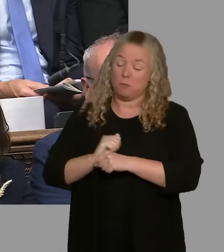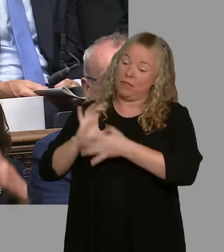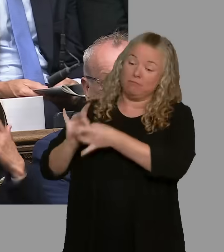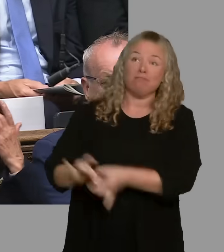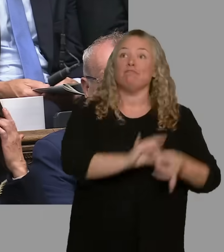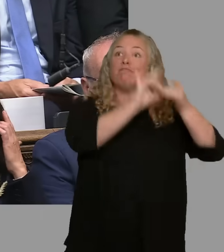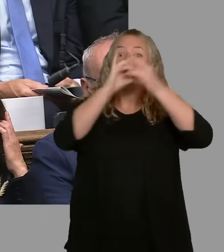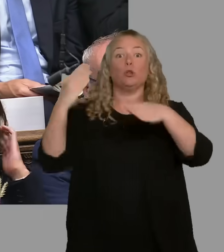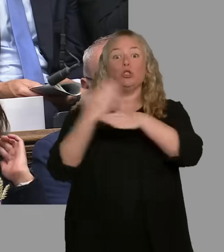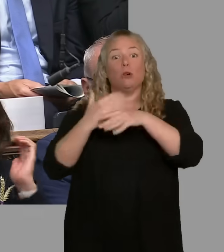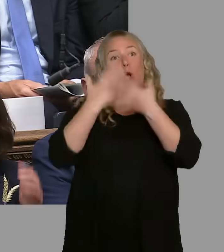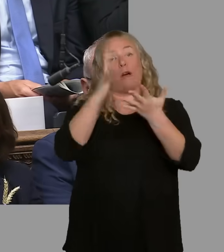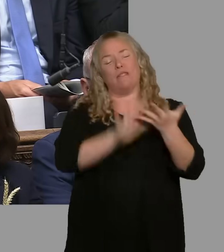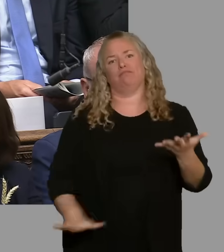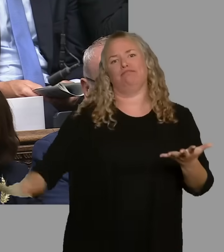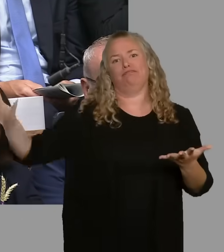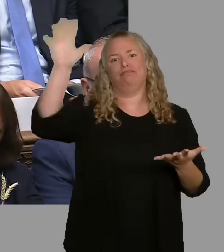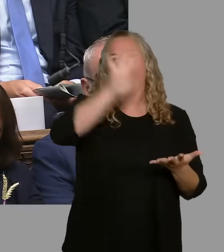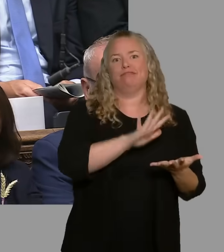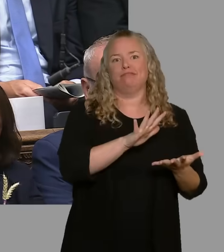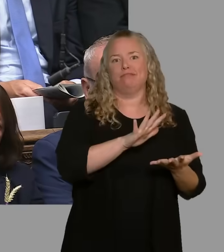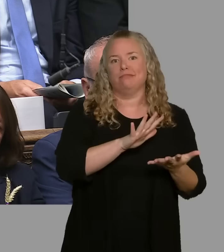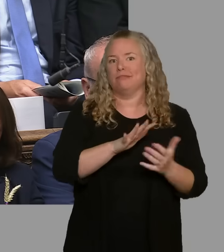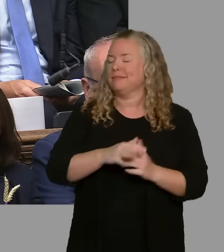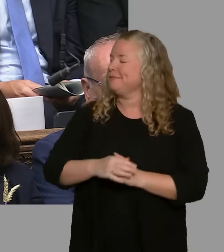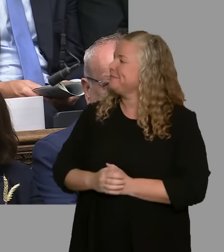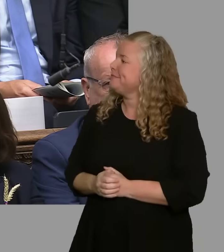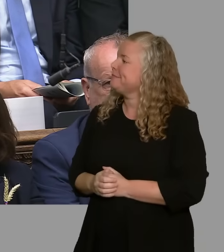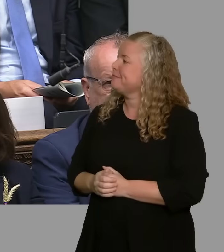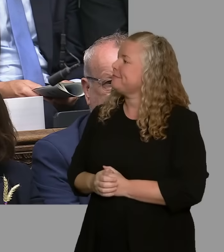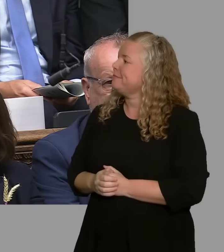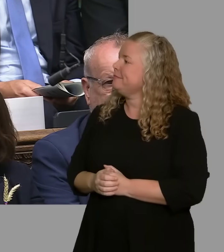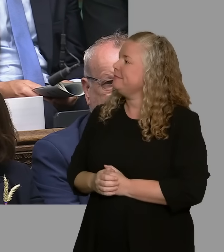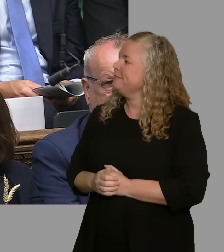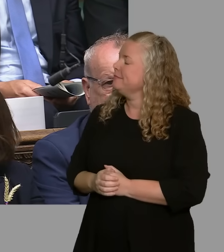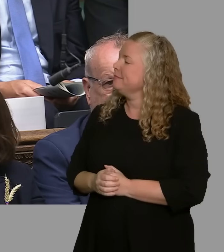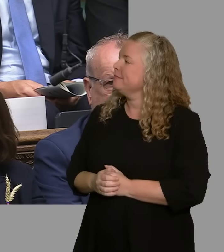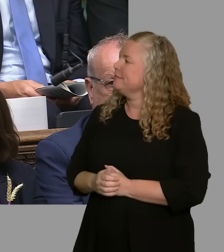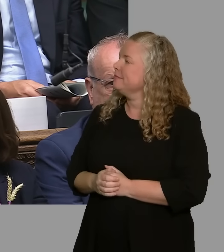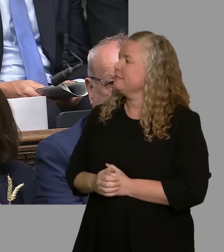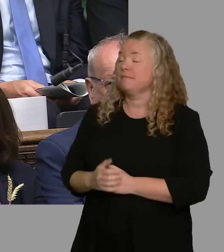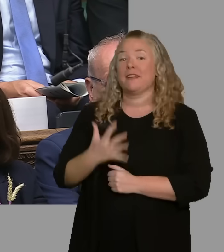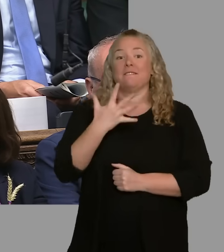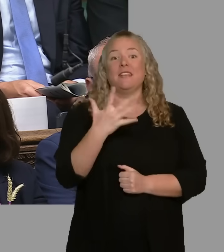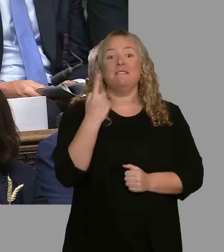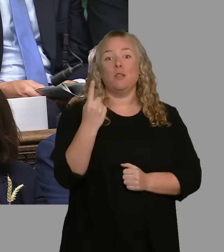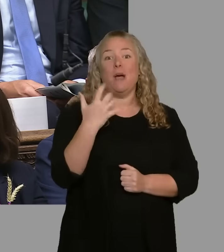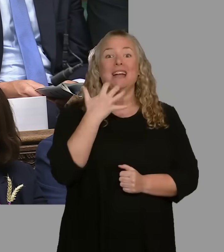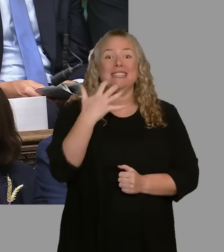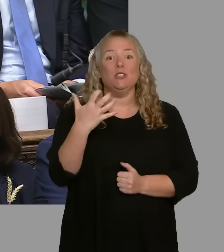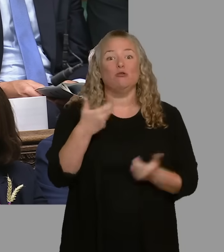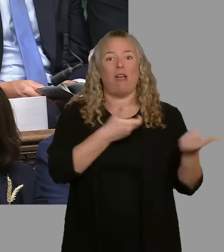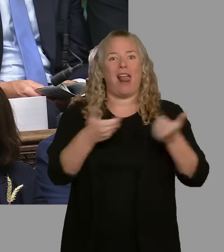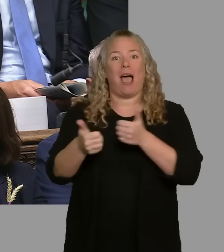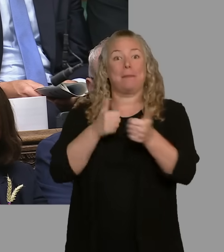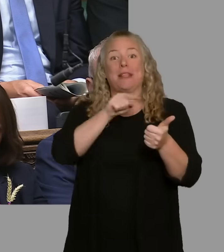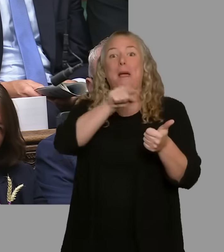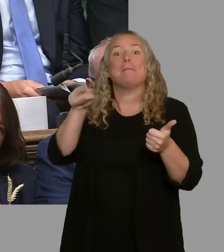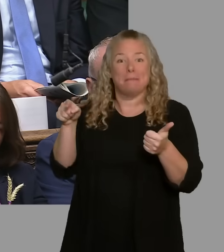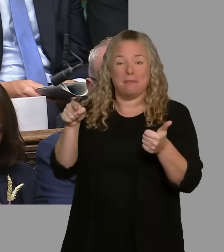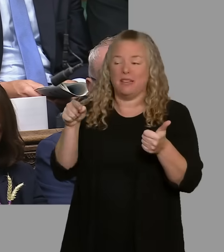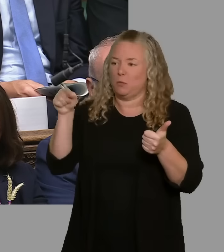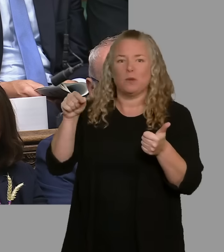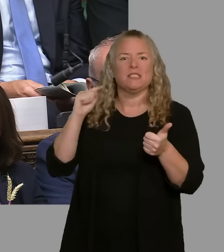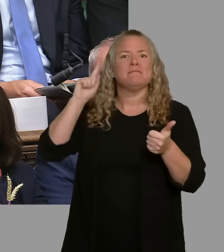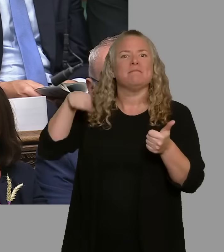week. Some of them even boast that their products are battle-tested. We all know what that means, used